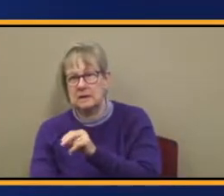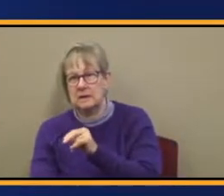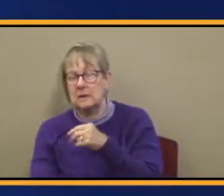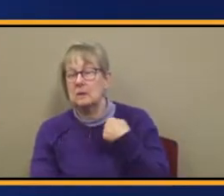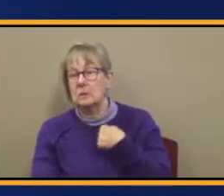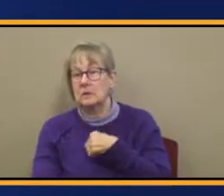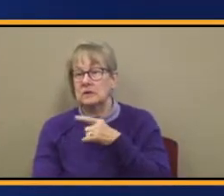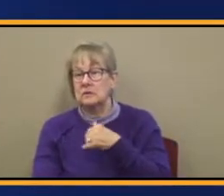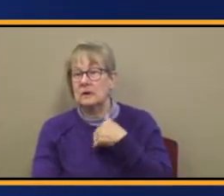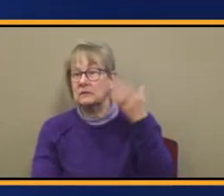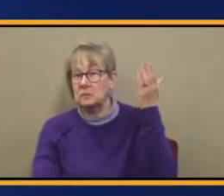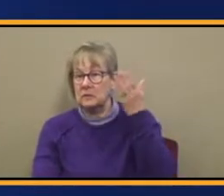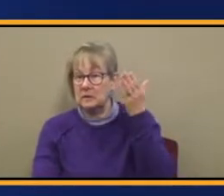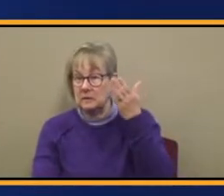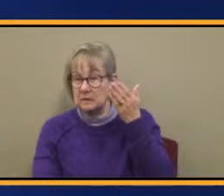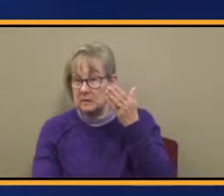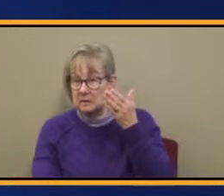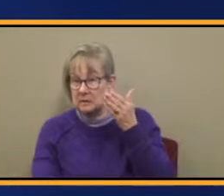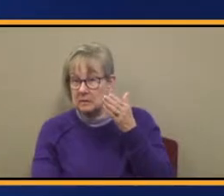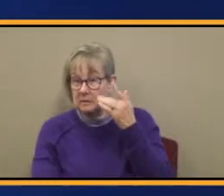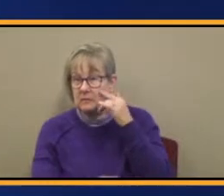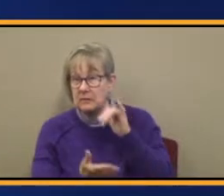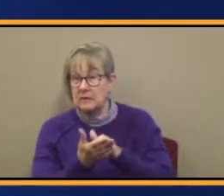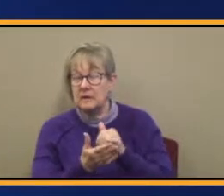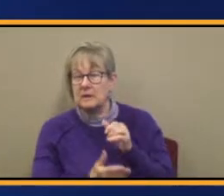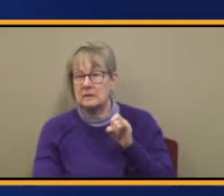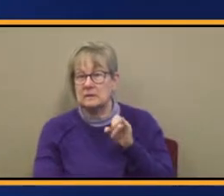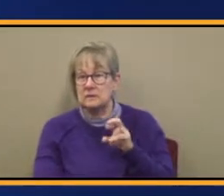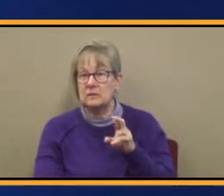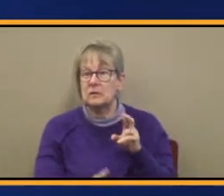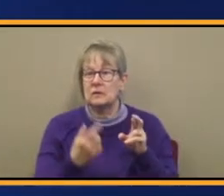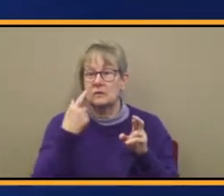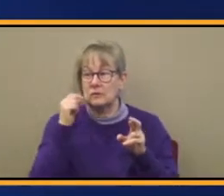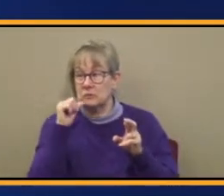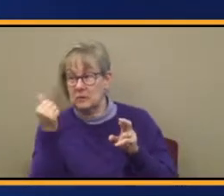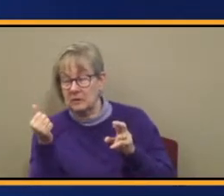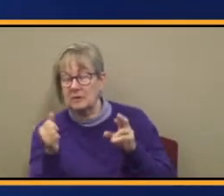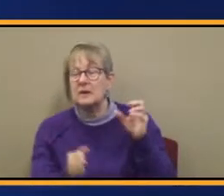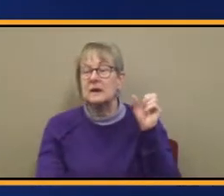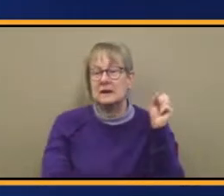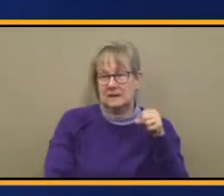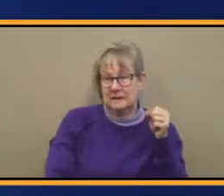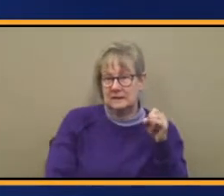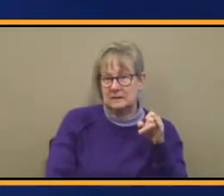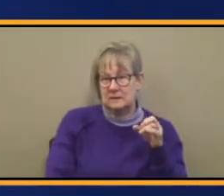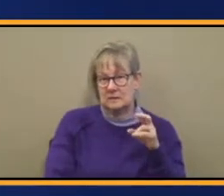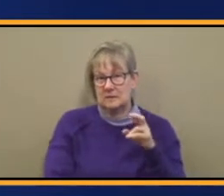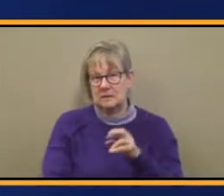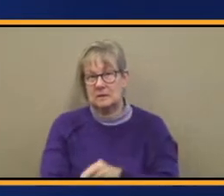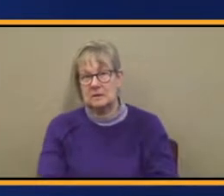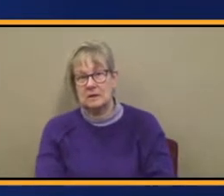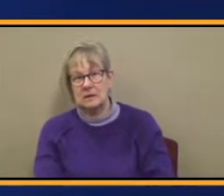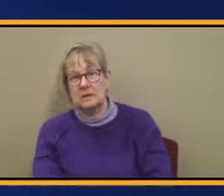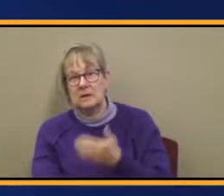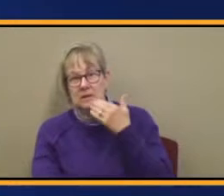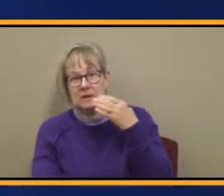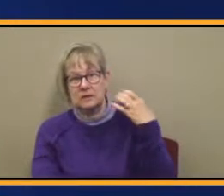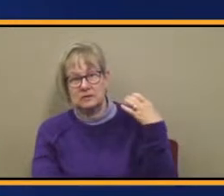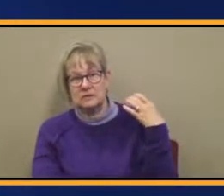And we do have a presentation ready, sir. Okay, for tomorrow. Yes, sir. Thank you. Thank you. Thank you,